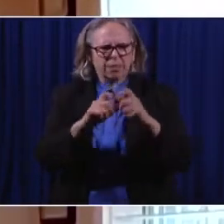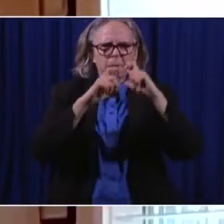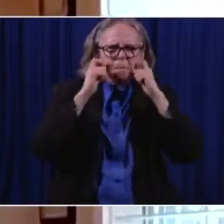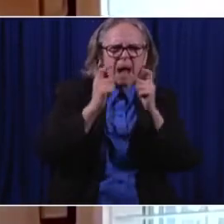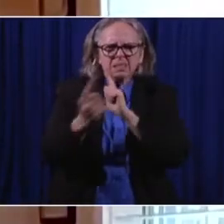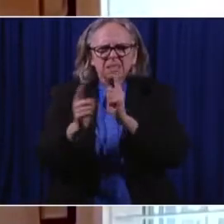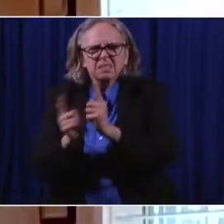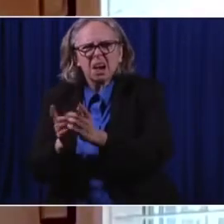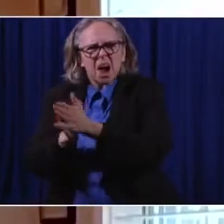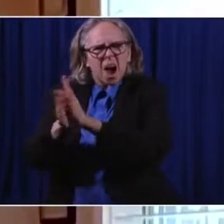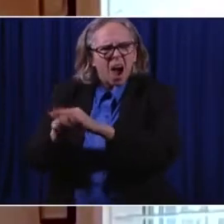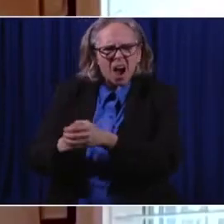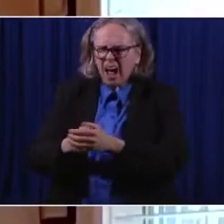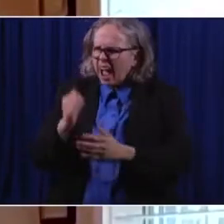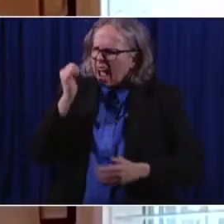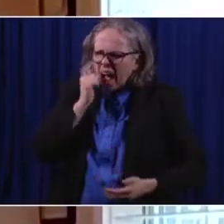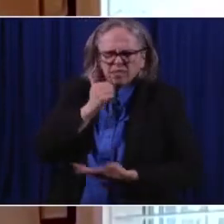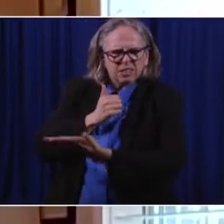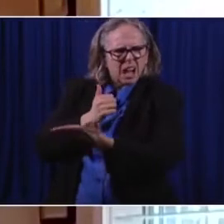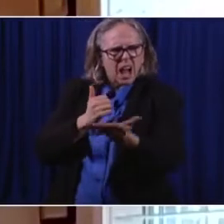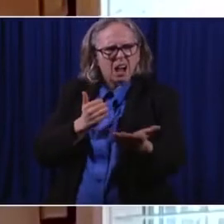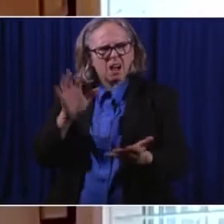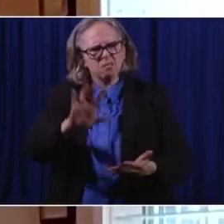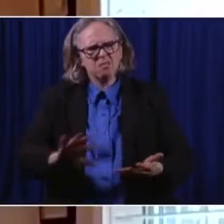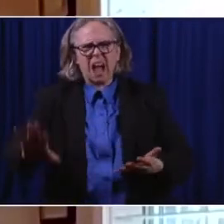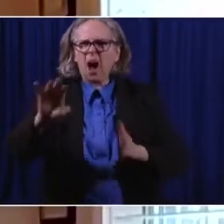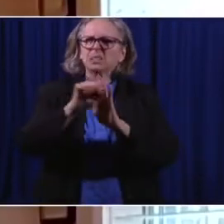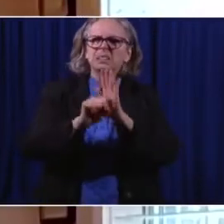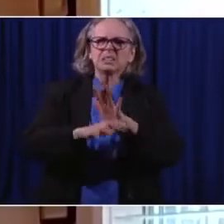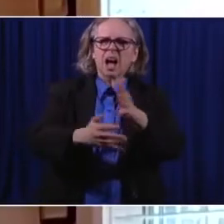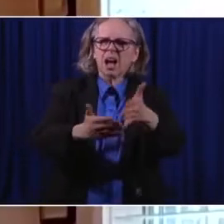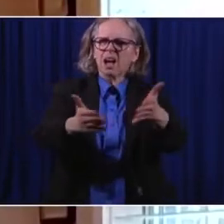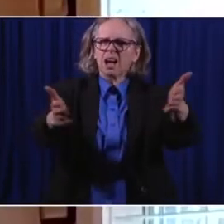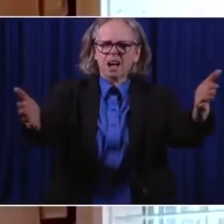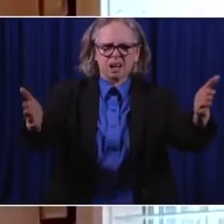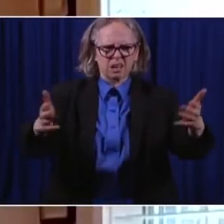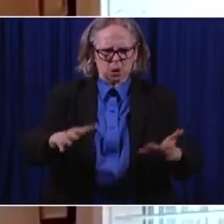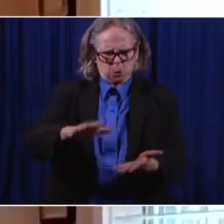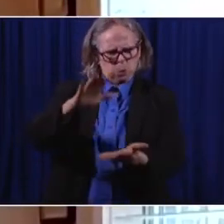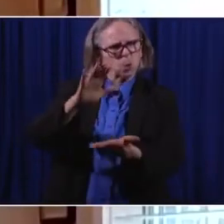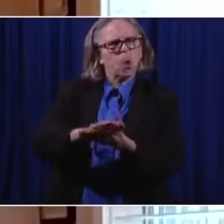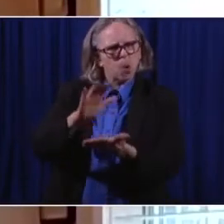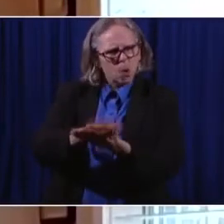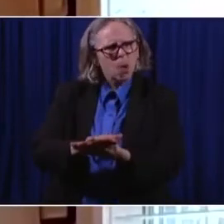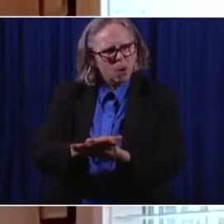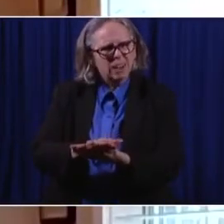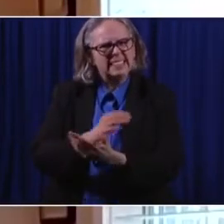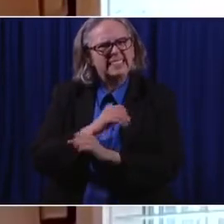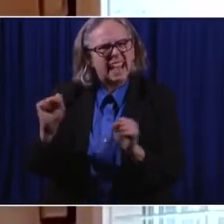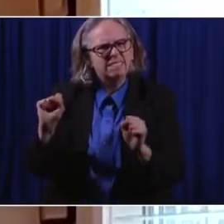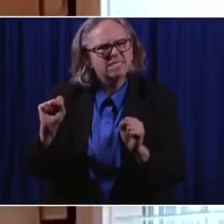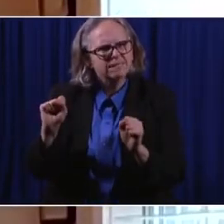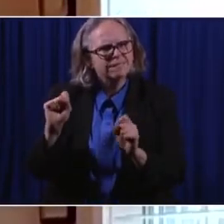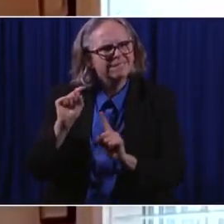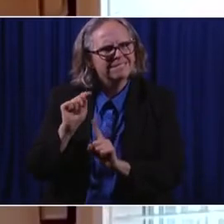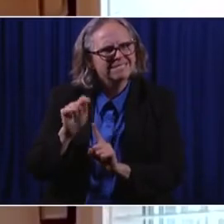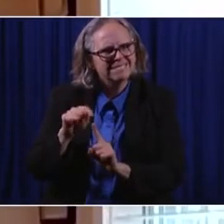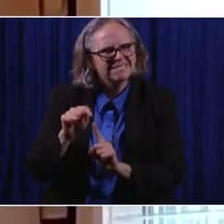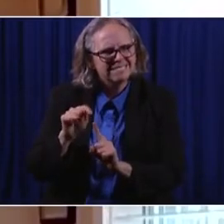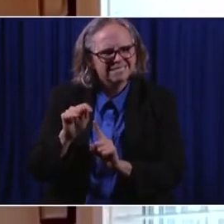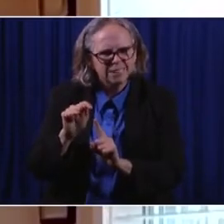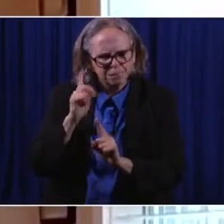our schools represent the safest place for most of our students. When you couple this with the fact that teachers and